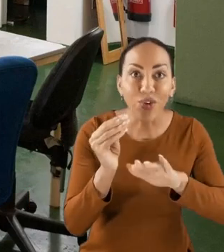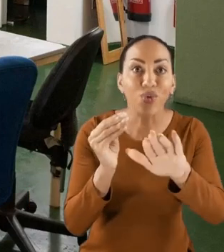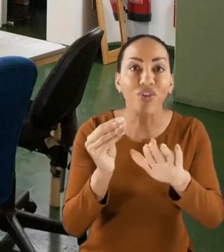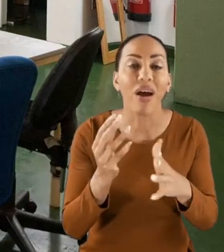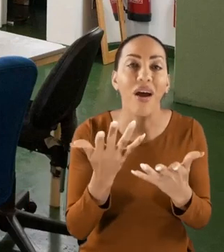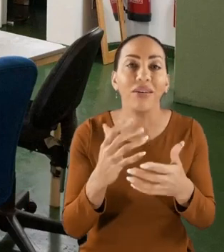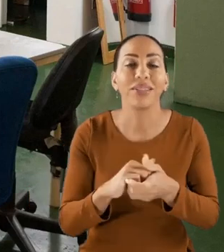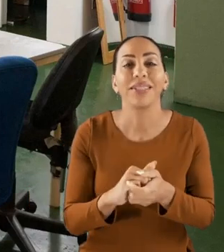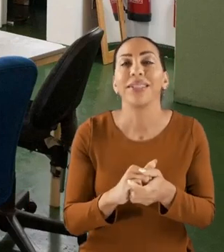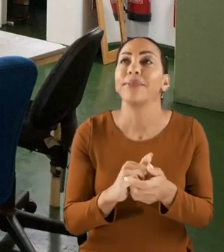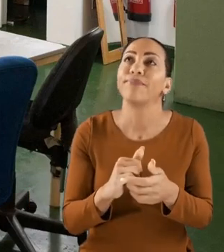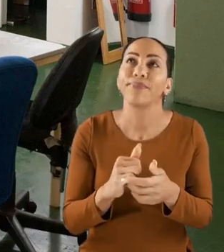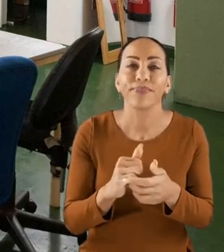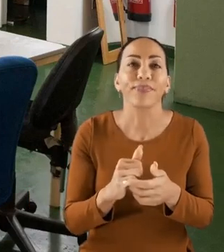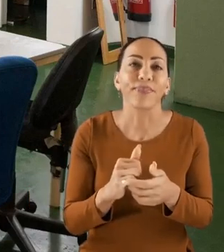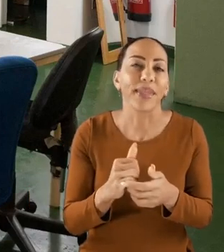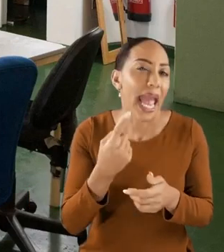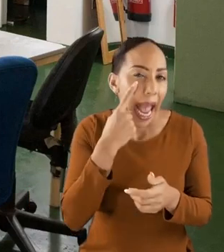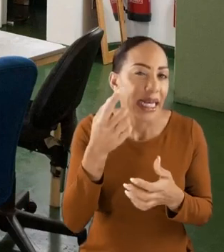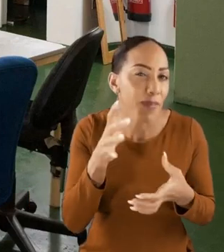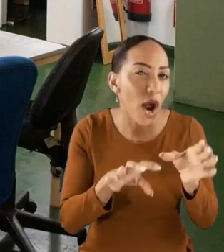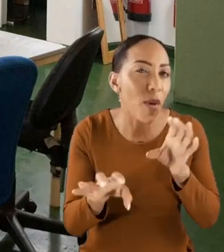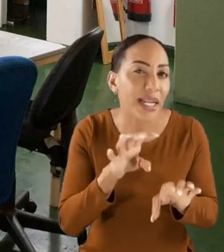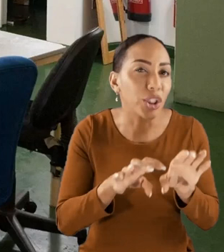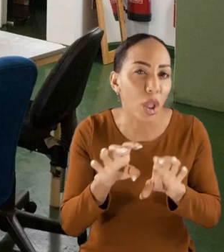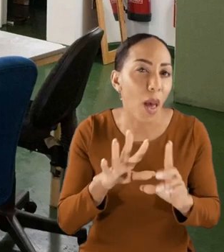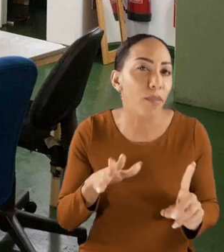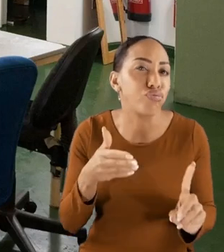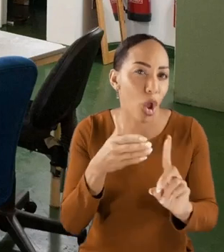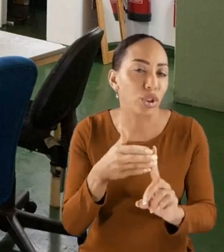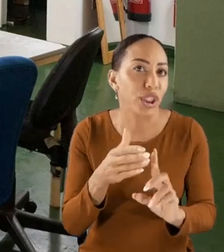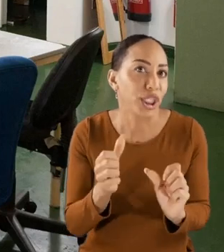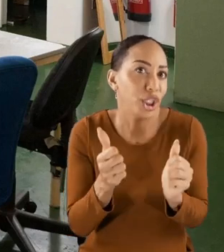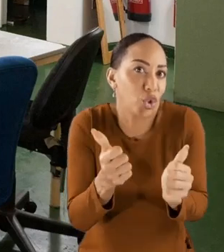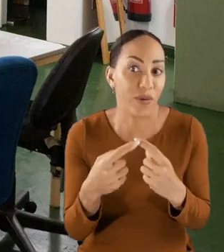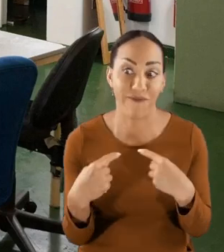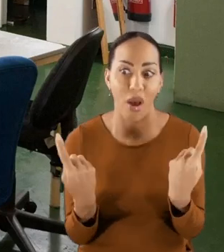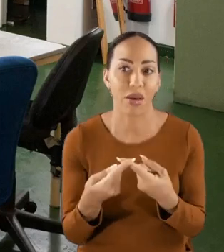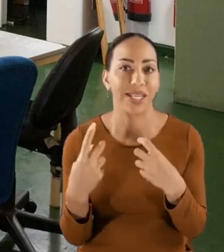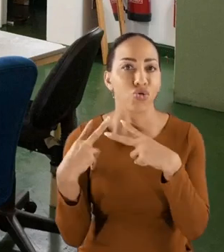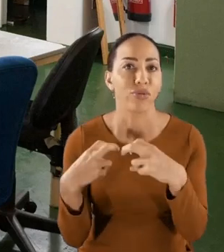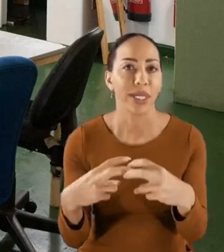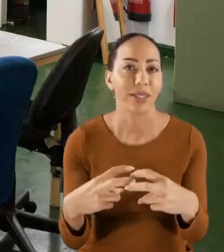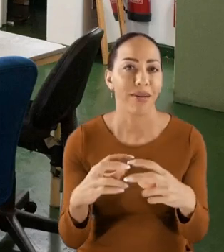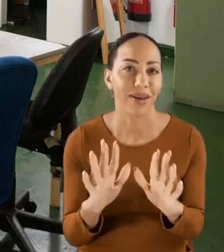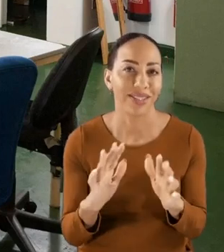you. So the experimental approach is always an attractive one for us as